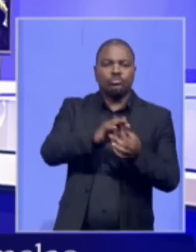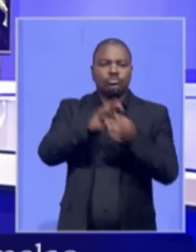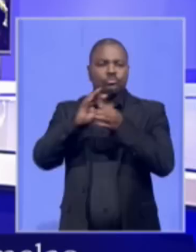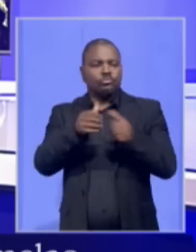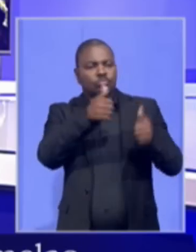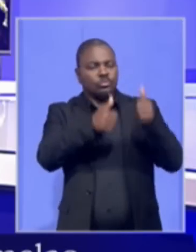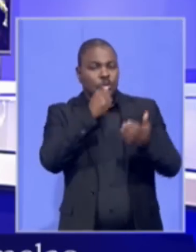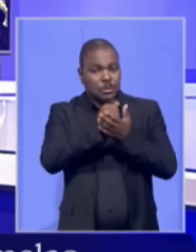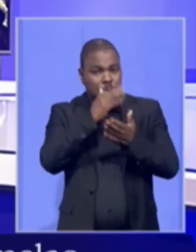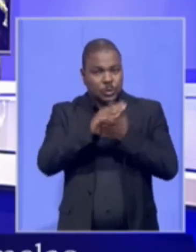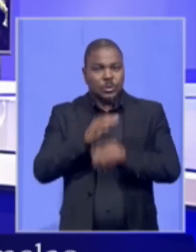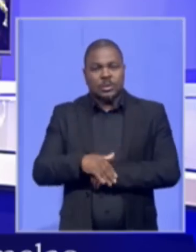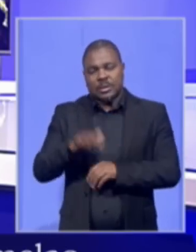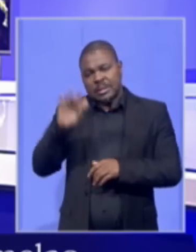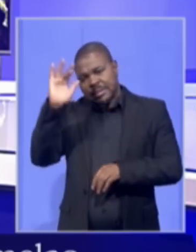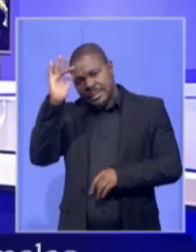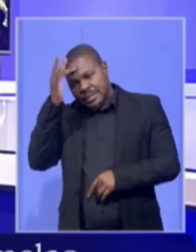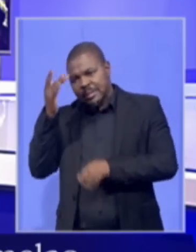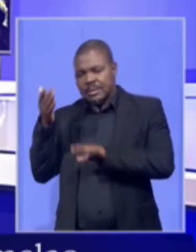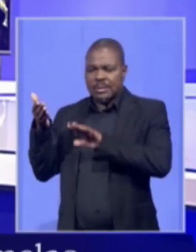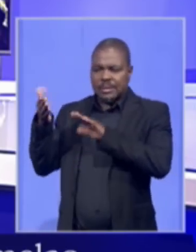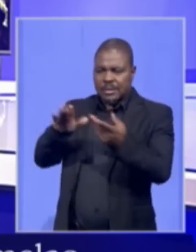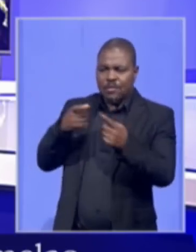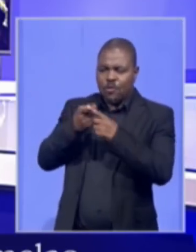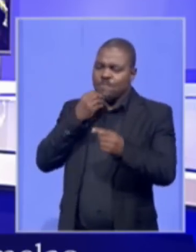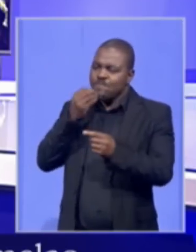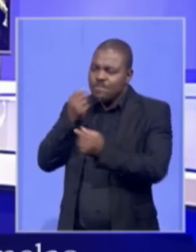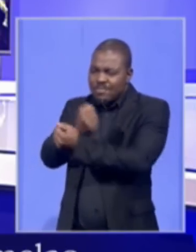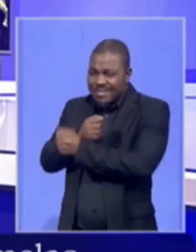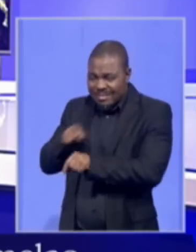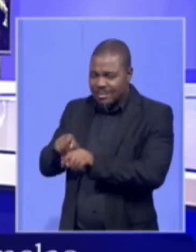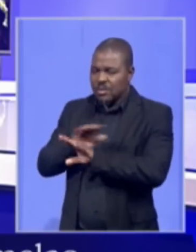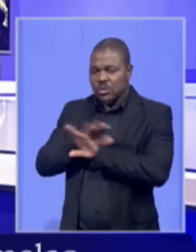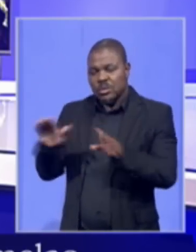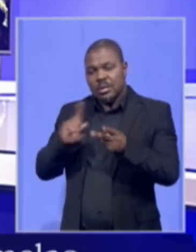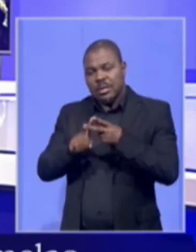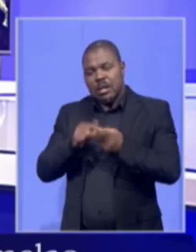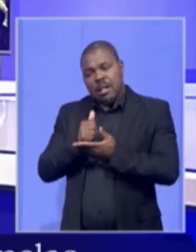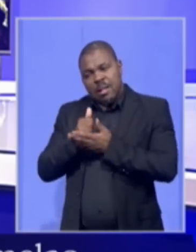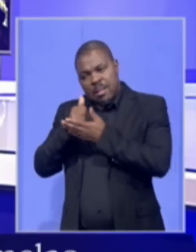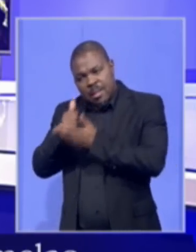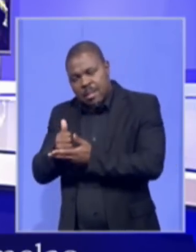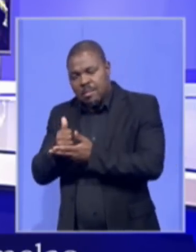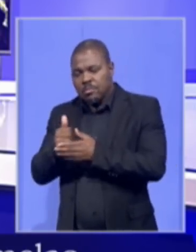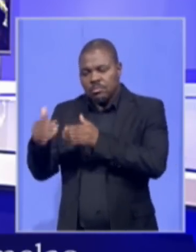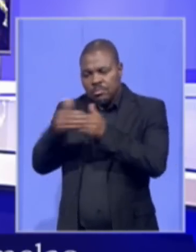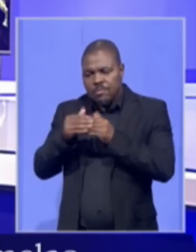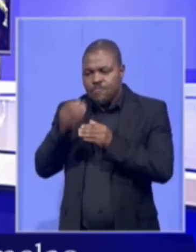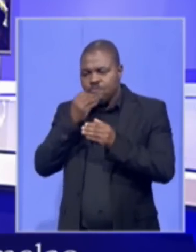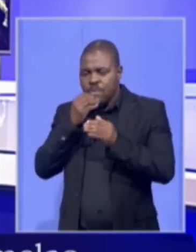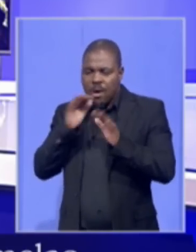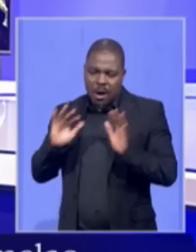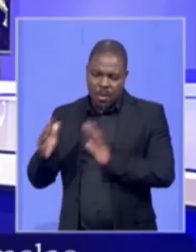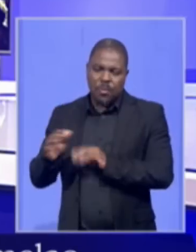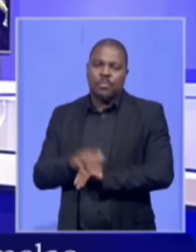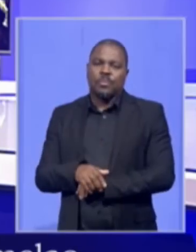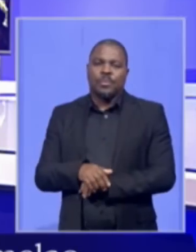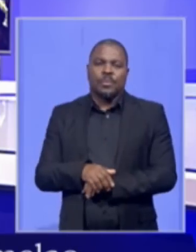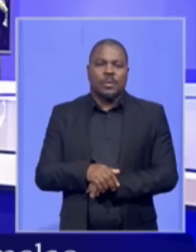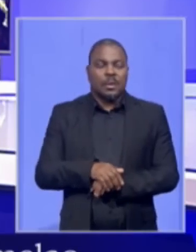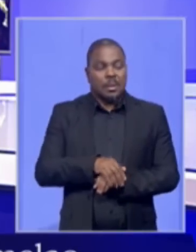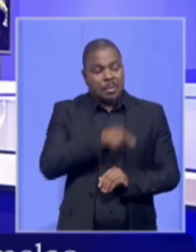fokotša kotsi ya malwetši le mahu a mpholo wa ka dijong ka go hlohleletša mekgwa e botse ya go swara dijo. Se se